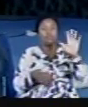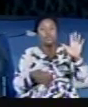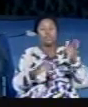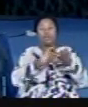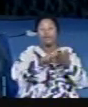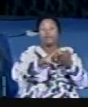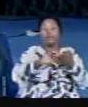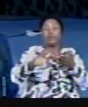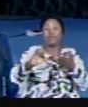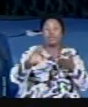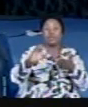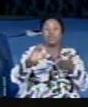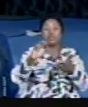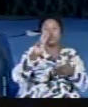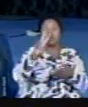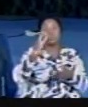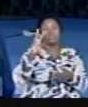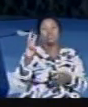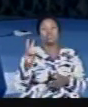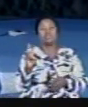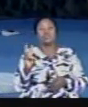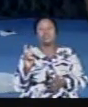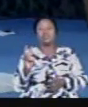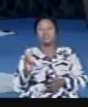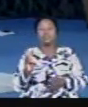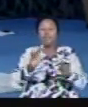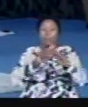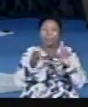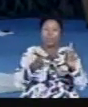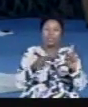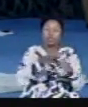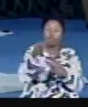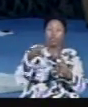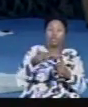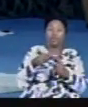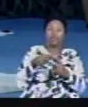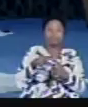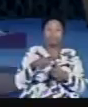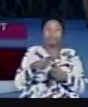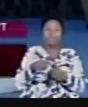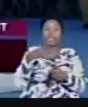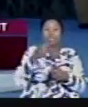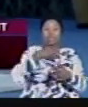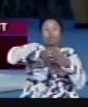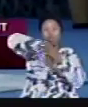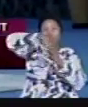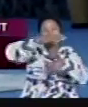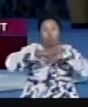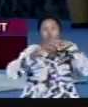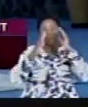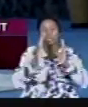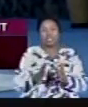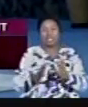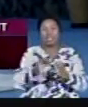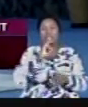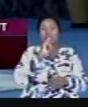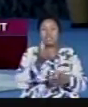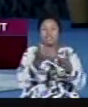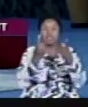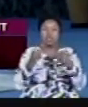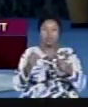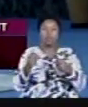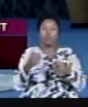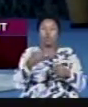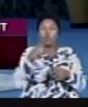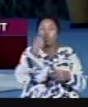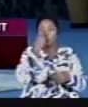verse 26. But when the Comforter is come, whom I